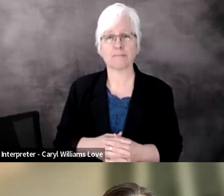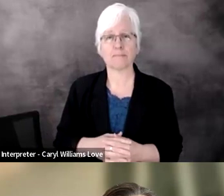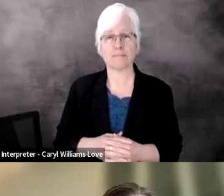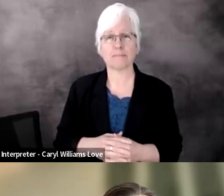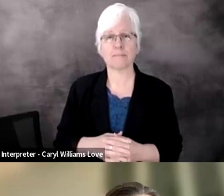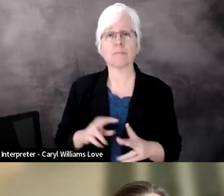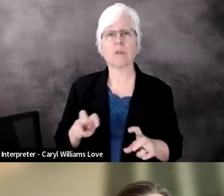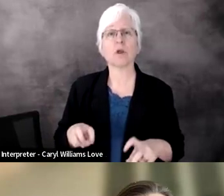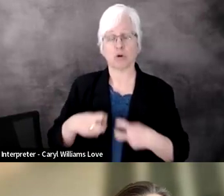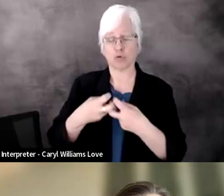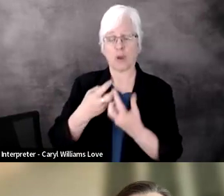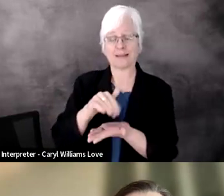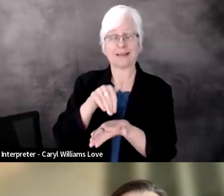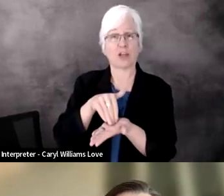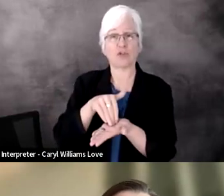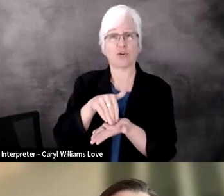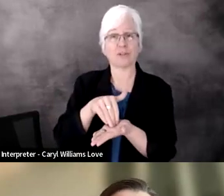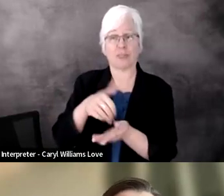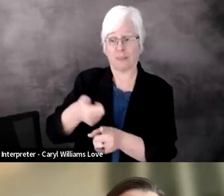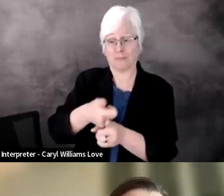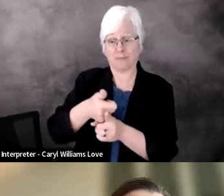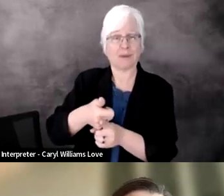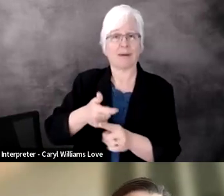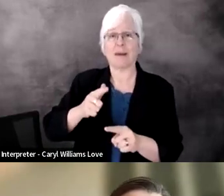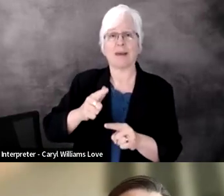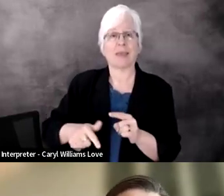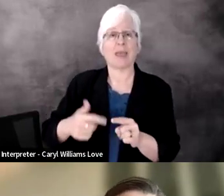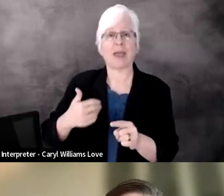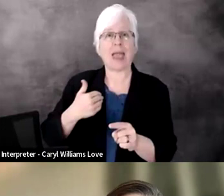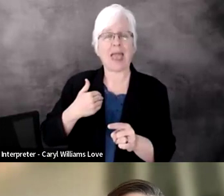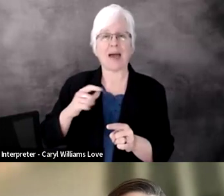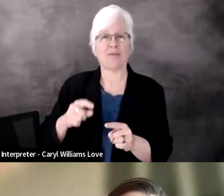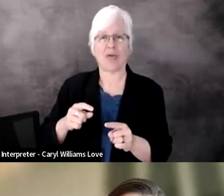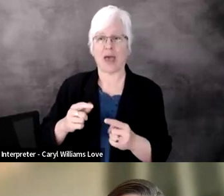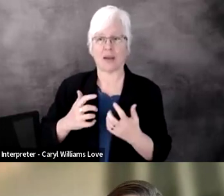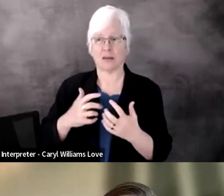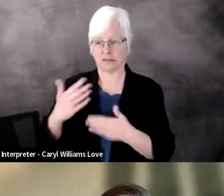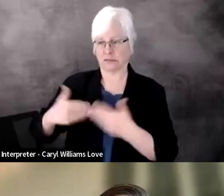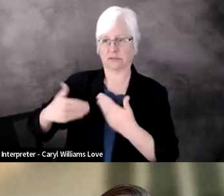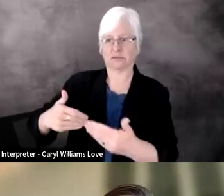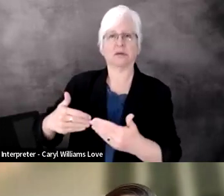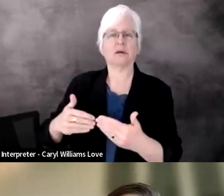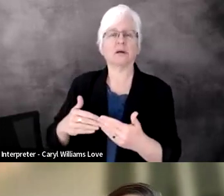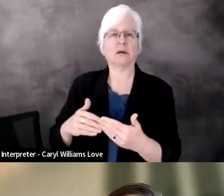crisis centers can't have that carceral odor to it that can sometimes happen without